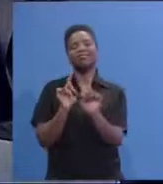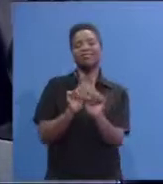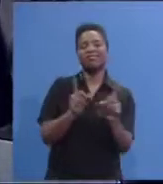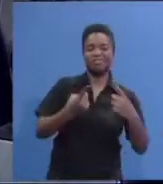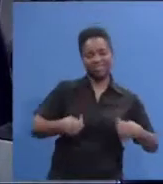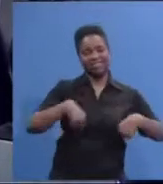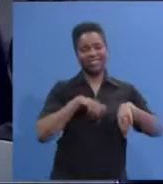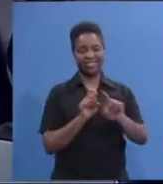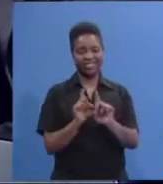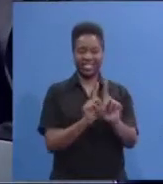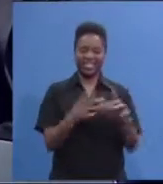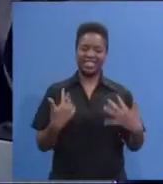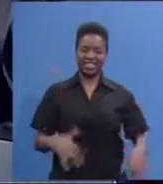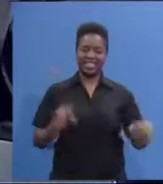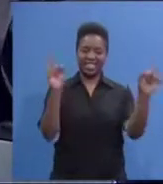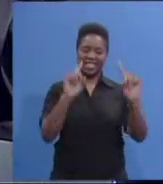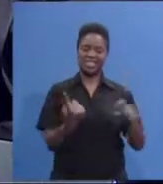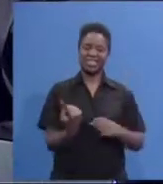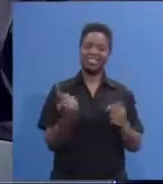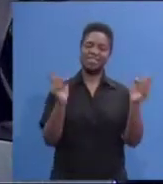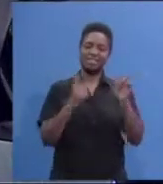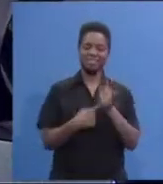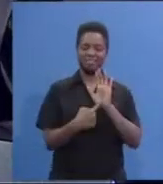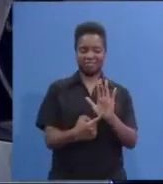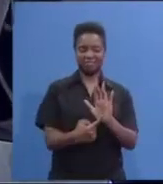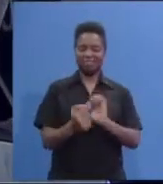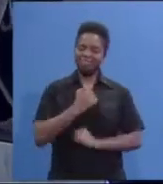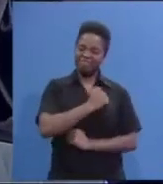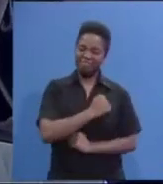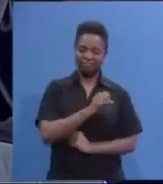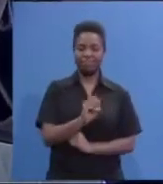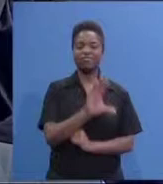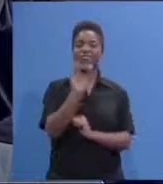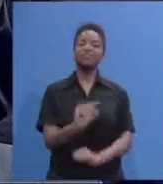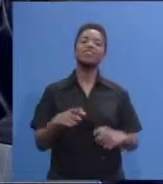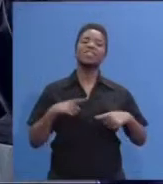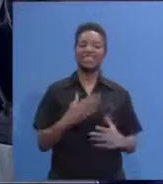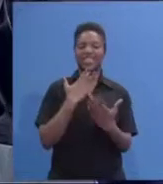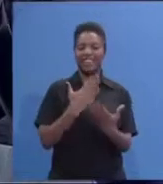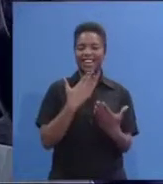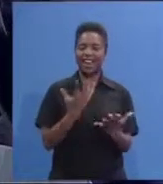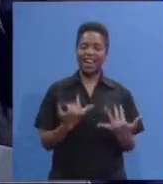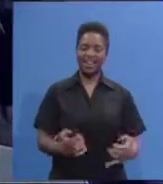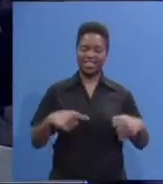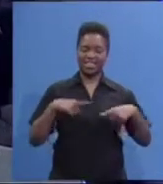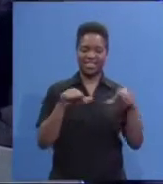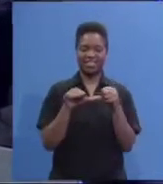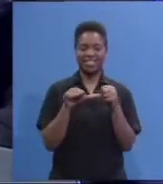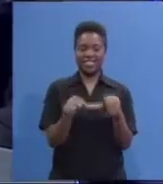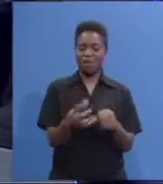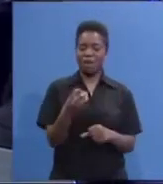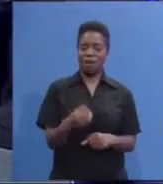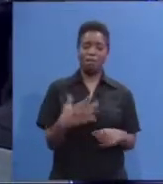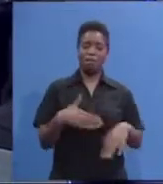Welcome back to the special show, Akwehlanga Lungehlanga, and thank you for joining us. Right now, we continue having